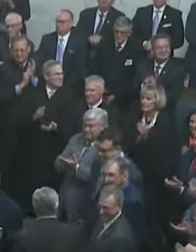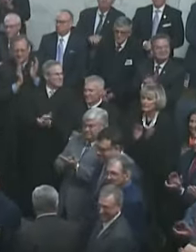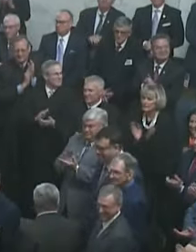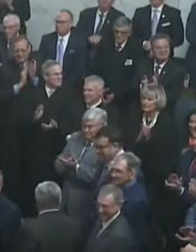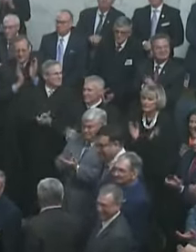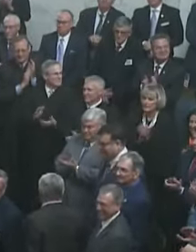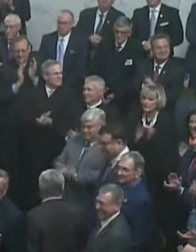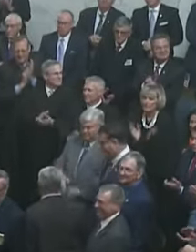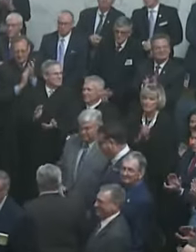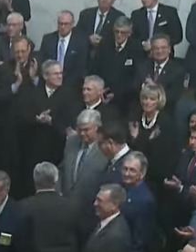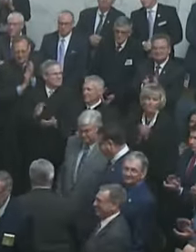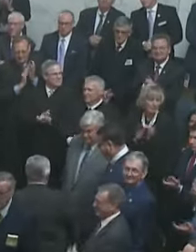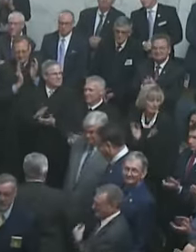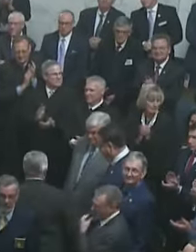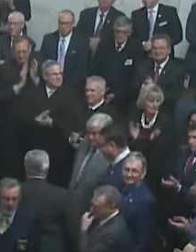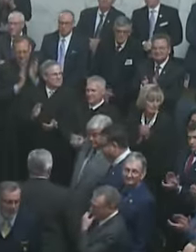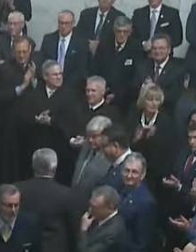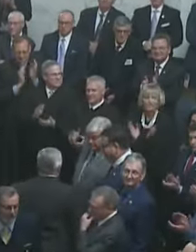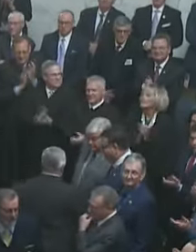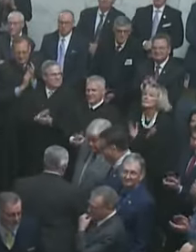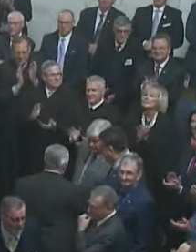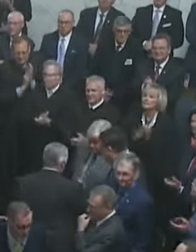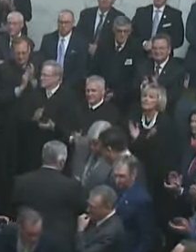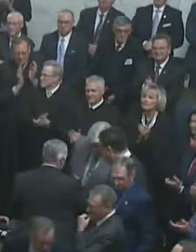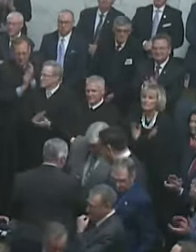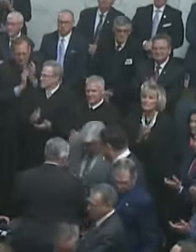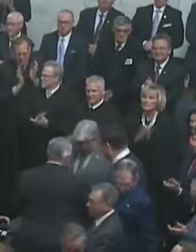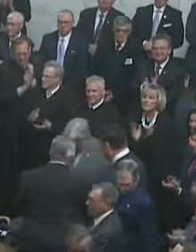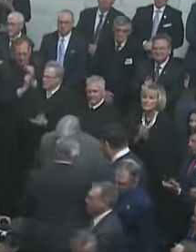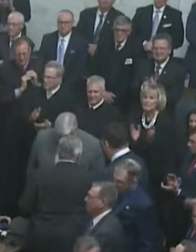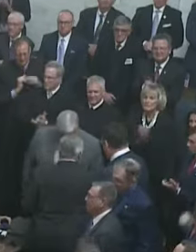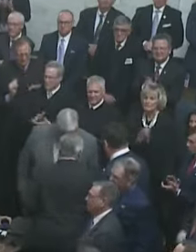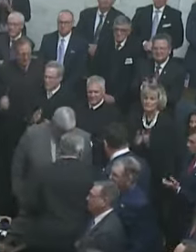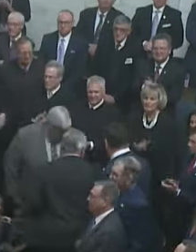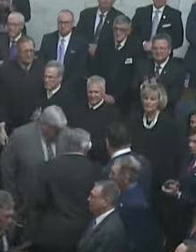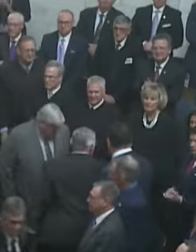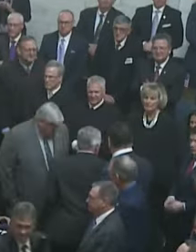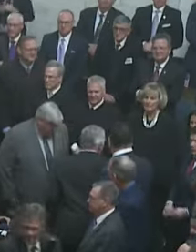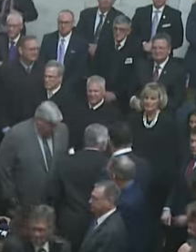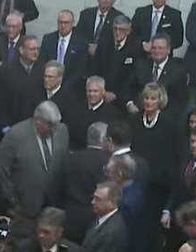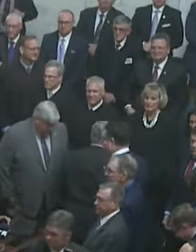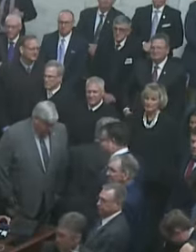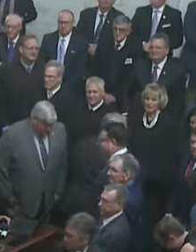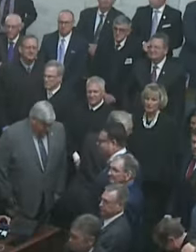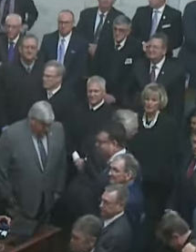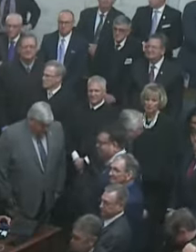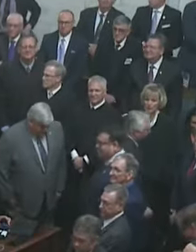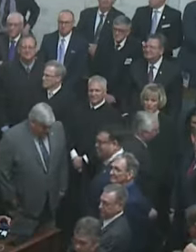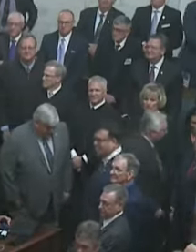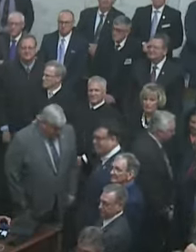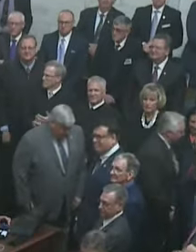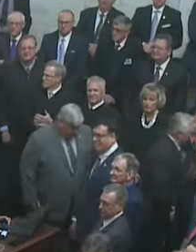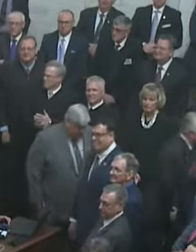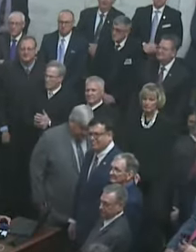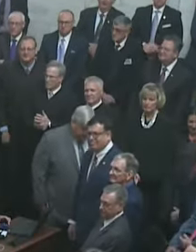And the governor of West Virginia's eighth State of the State address, Governor Jim Justice.